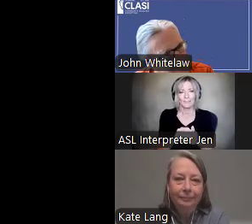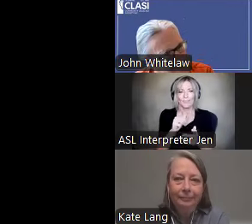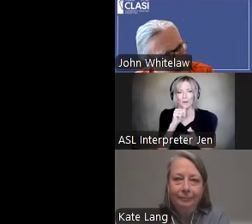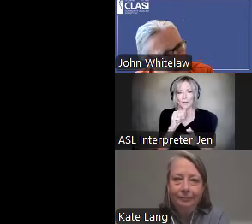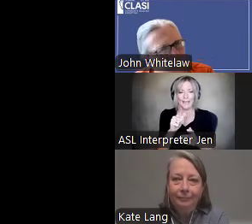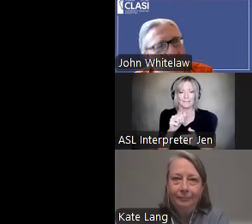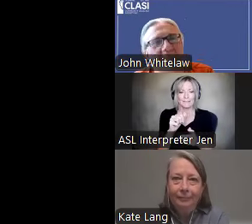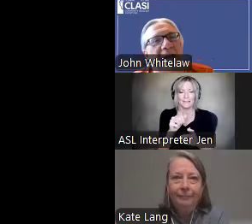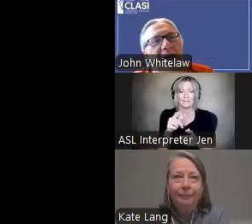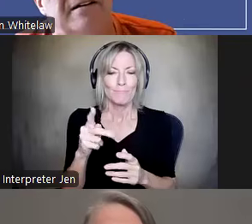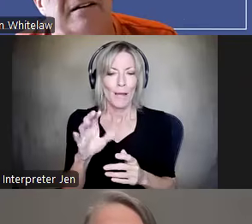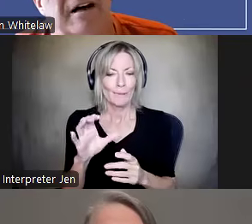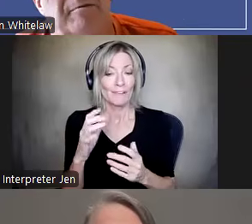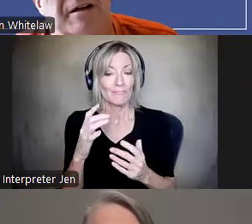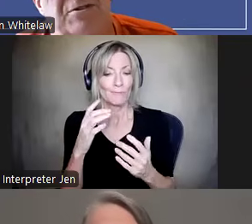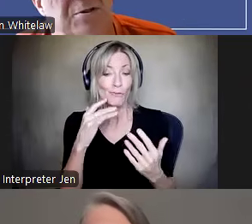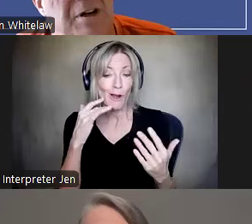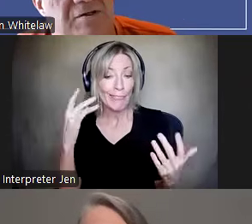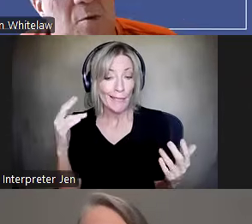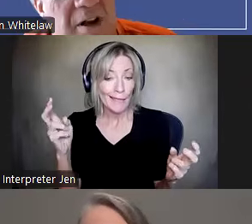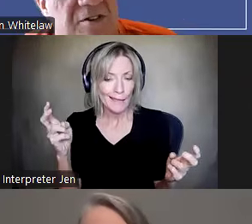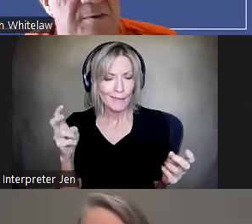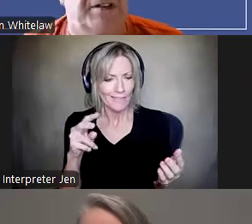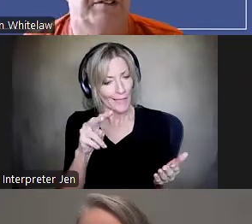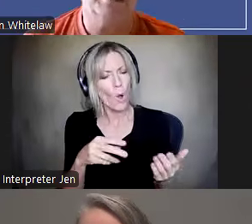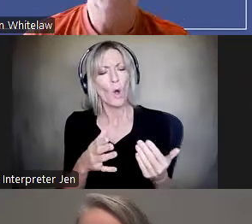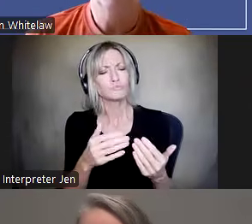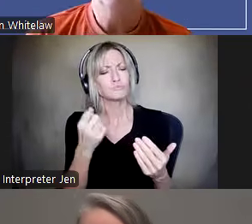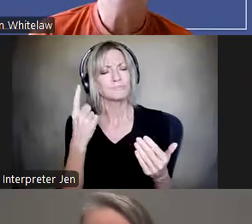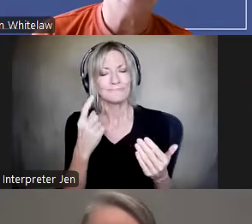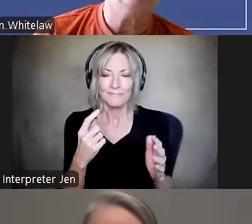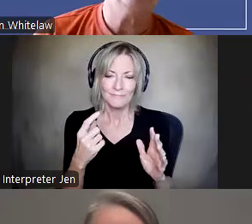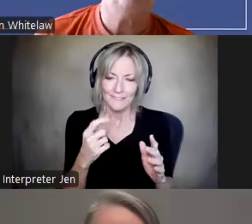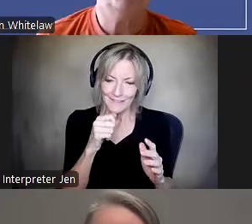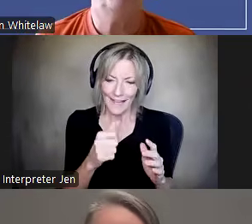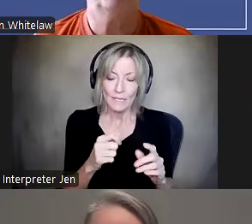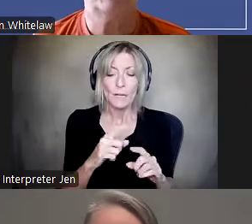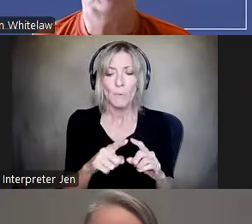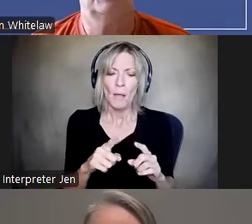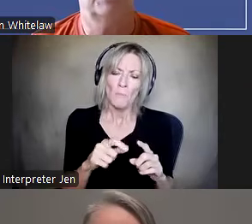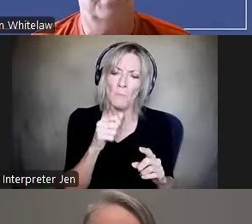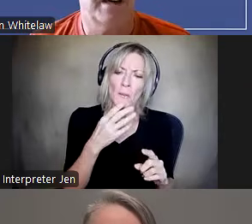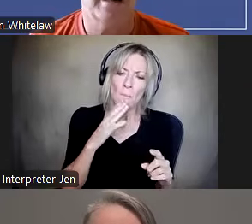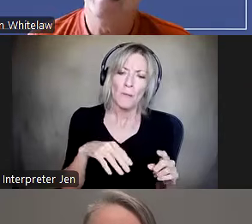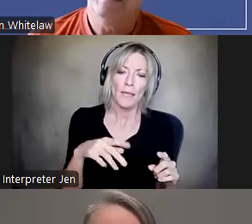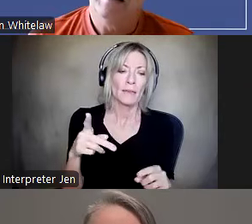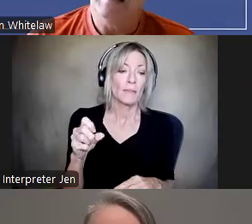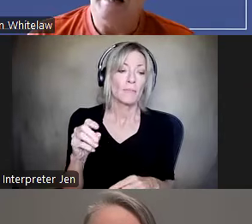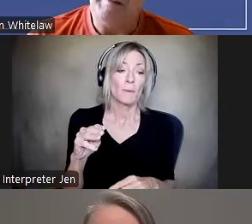public friendly, but they're not bad. And they do cover a wealth of materials. The Palms, we've put in a few citations